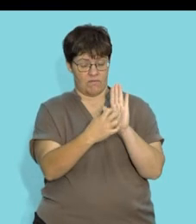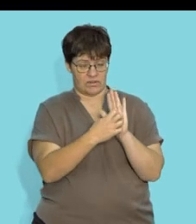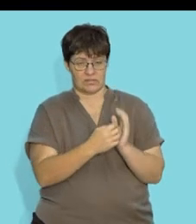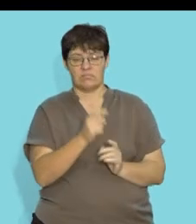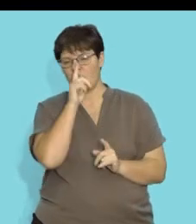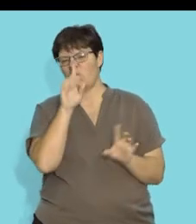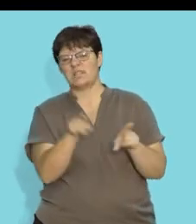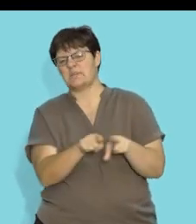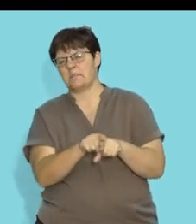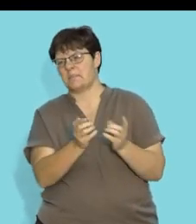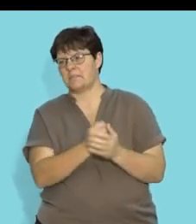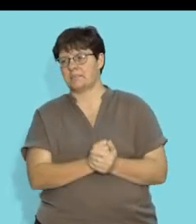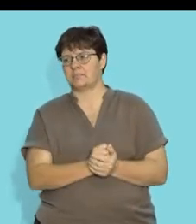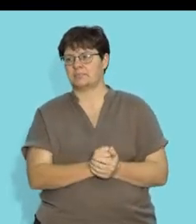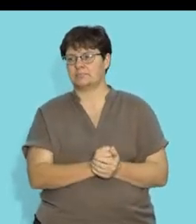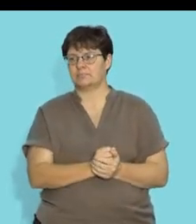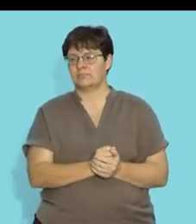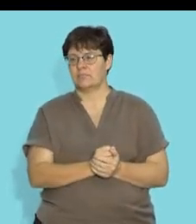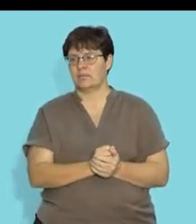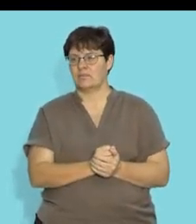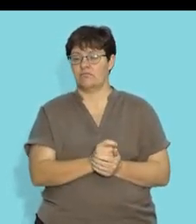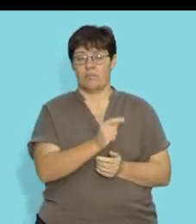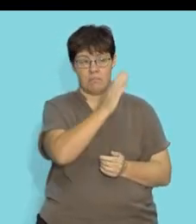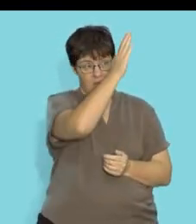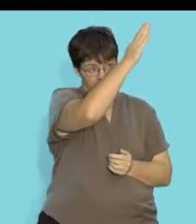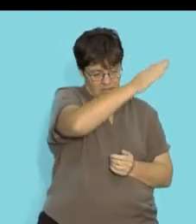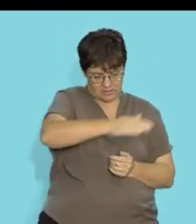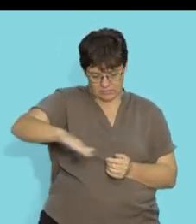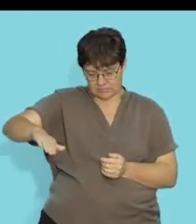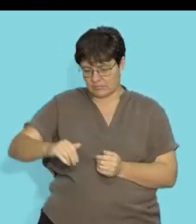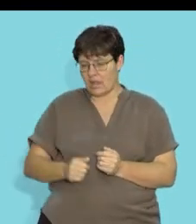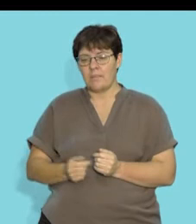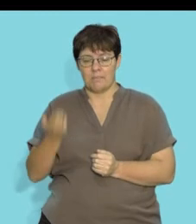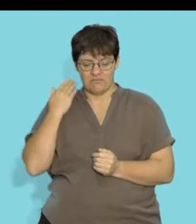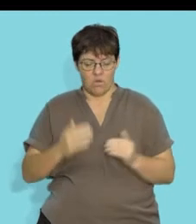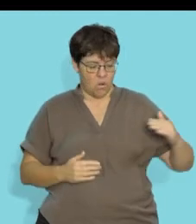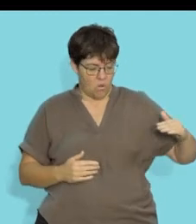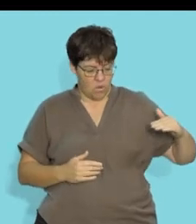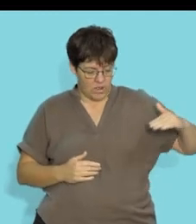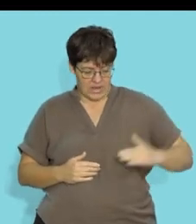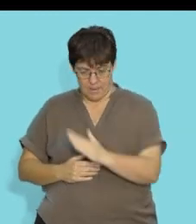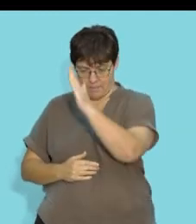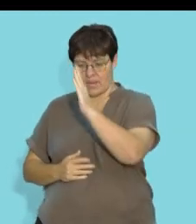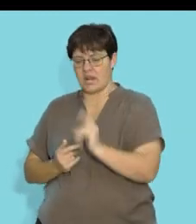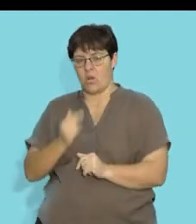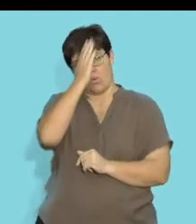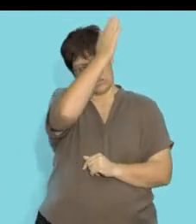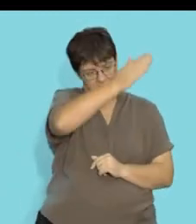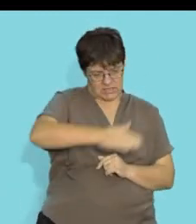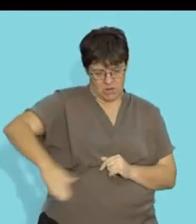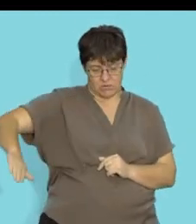graphically, this will look something like this. We said it is moving down, so it is like that.